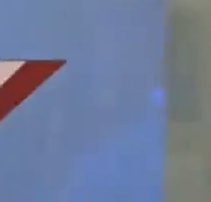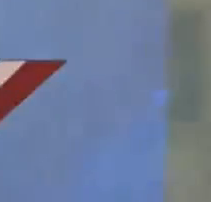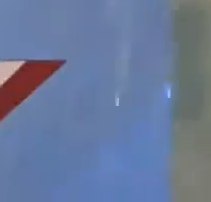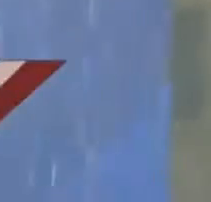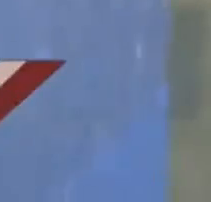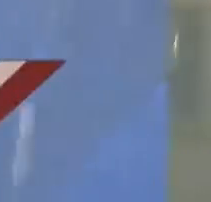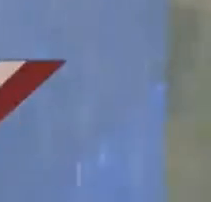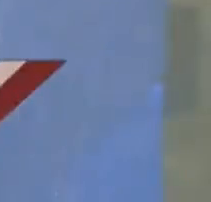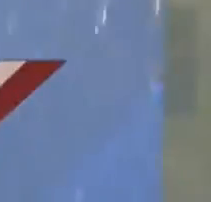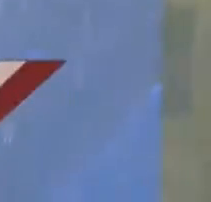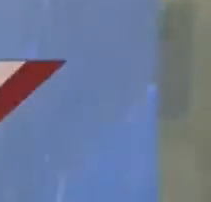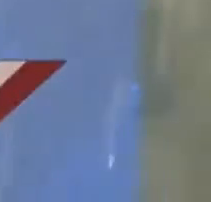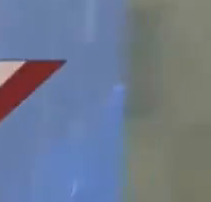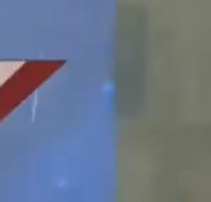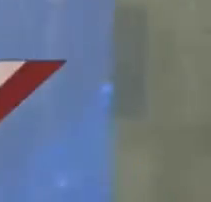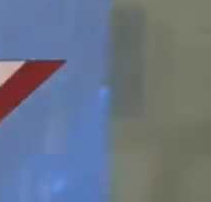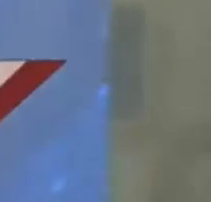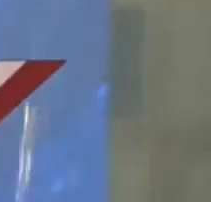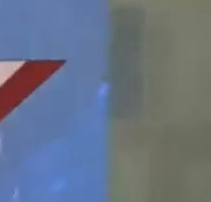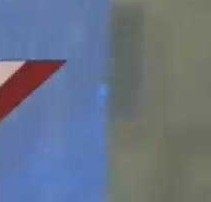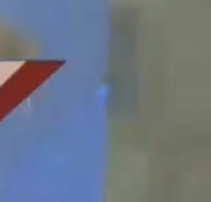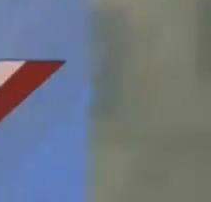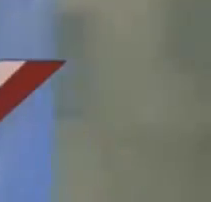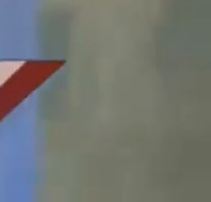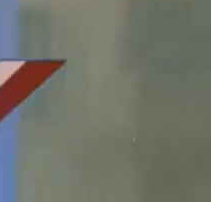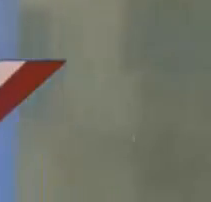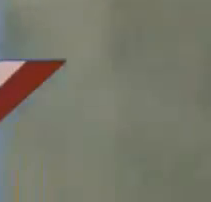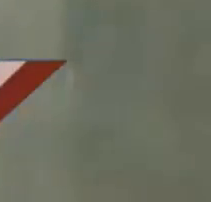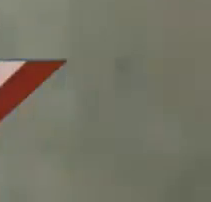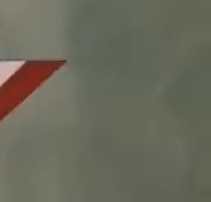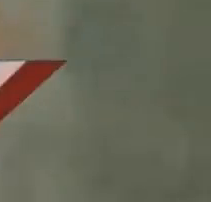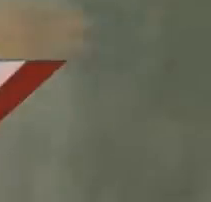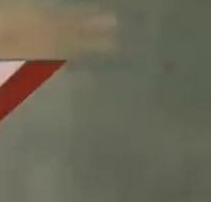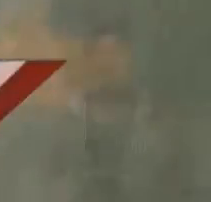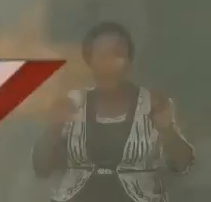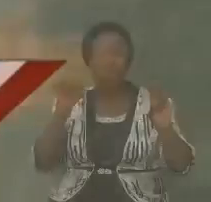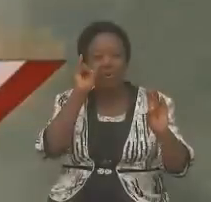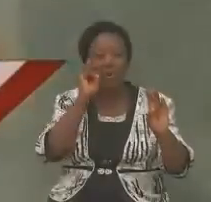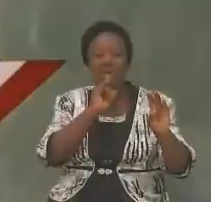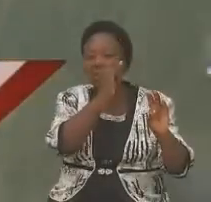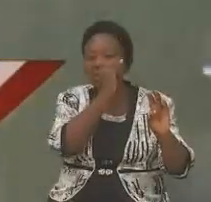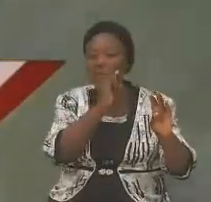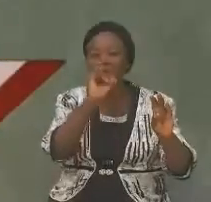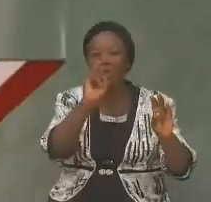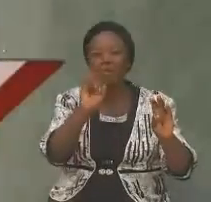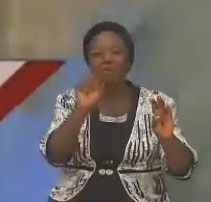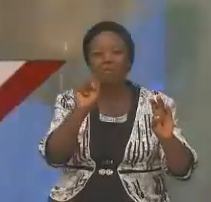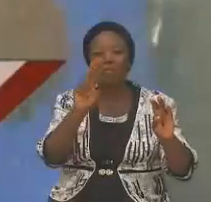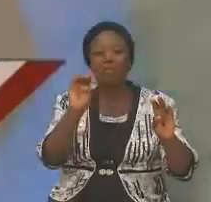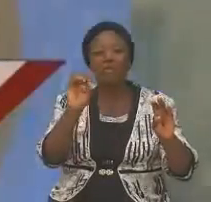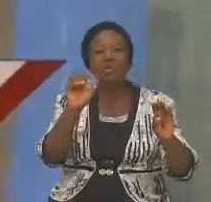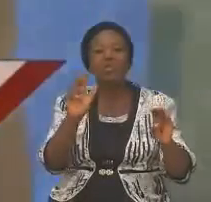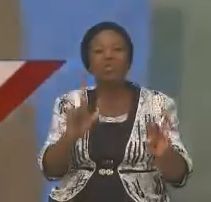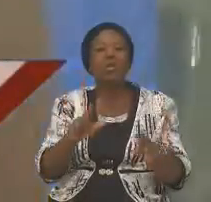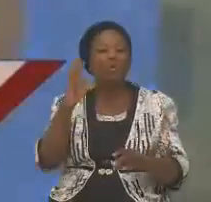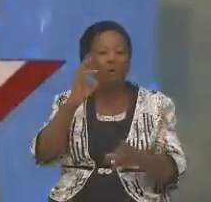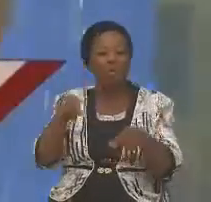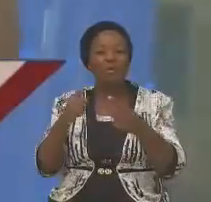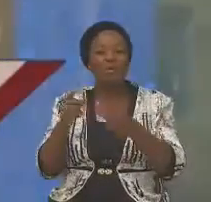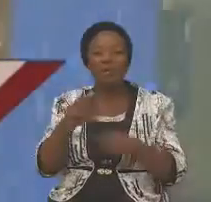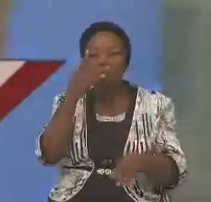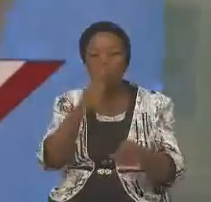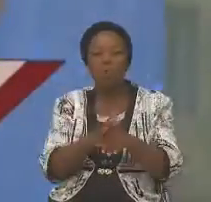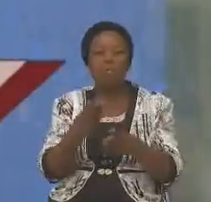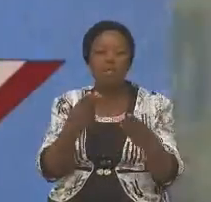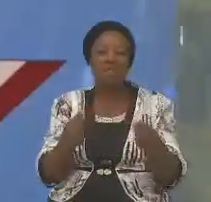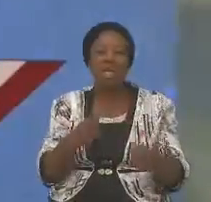in Exodus chapter 17, the children of Israel were going on their way to the promised land. And